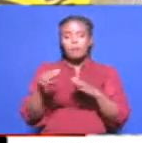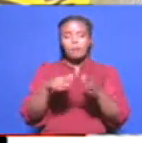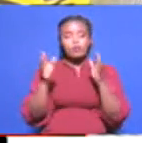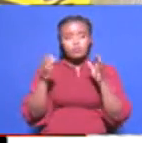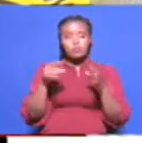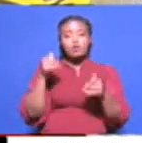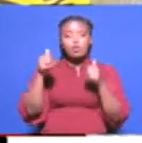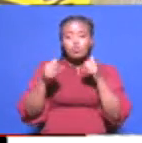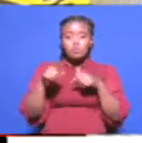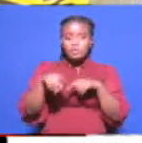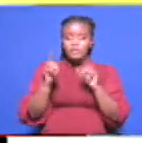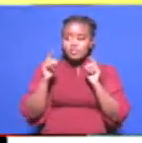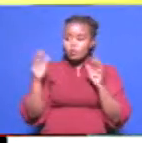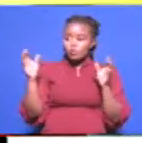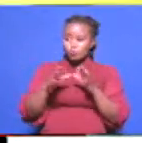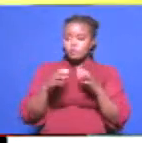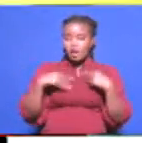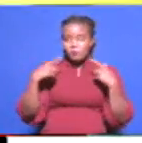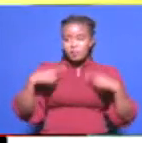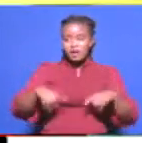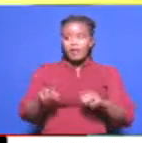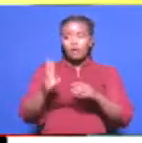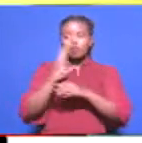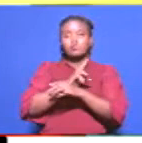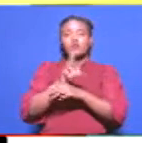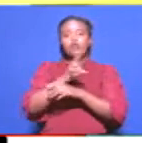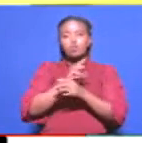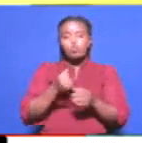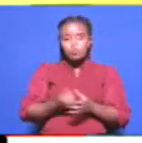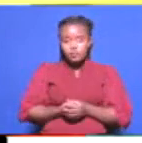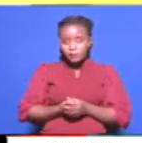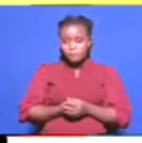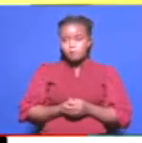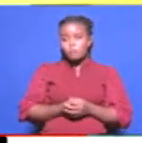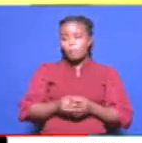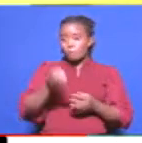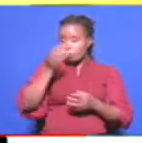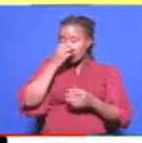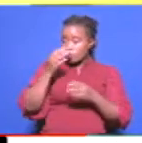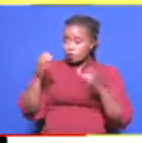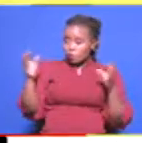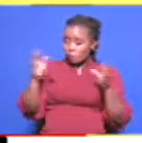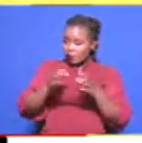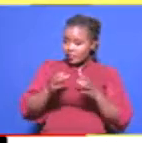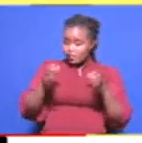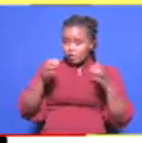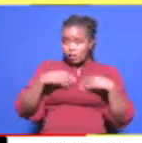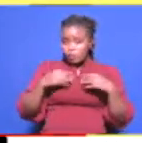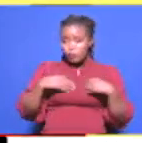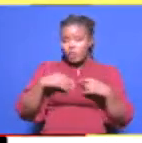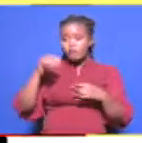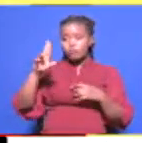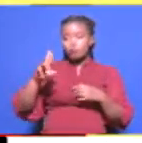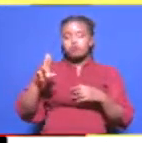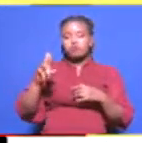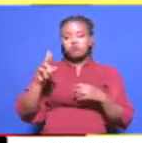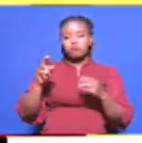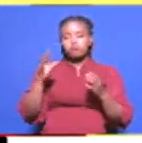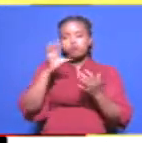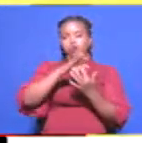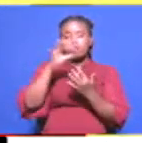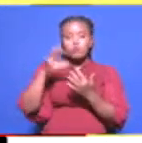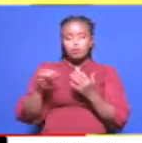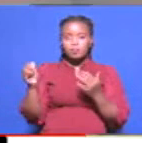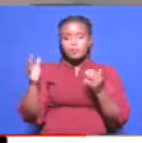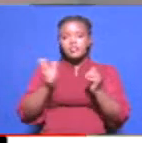is mandated to use. The William Ruto-led party will conduct nominations in 981 electoral